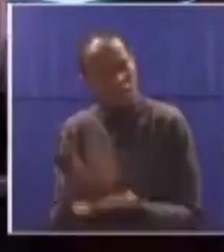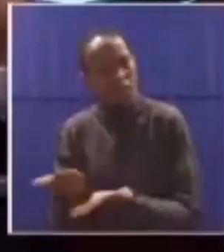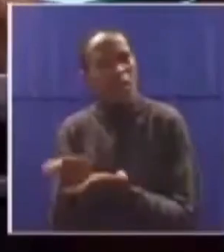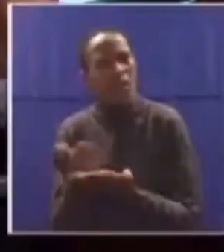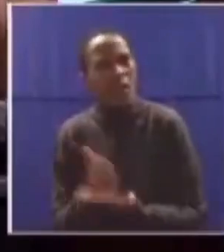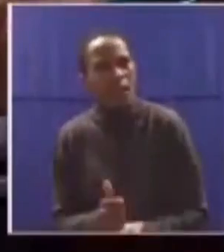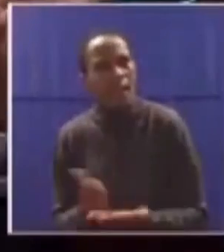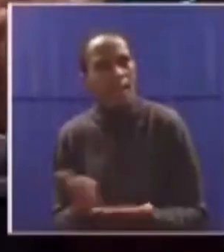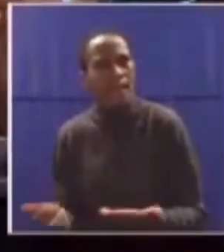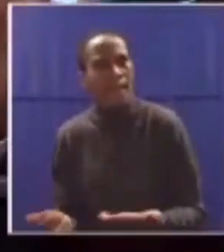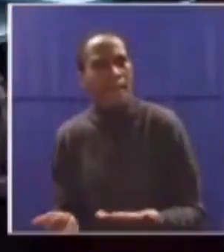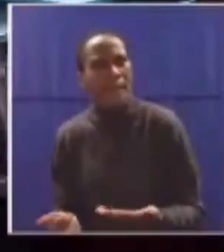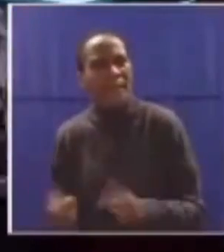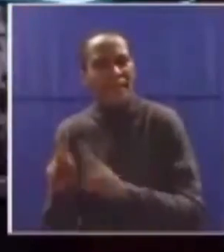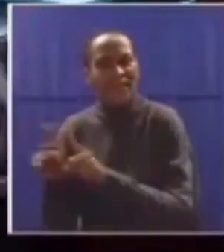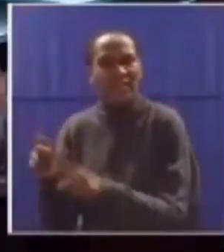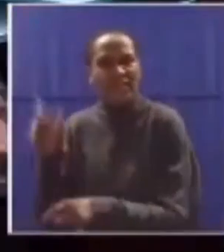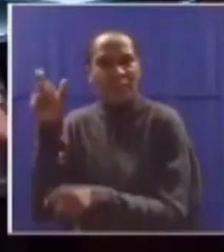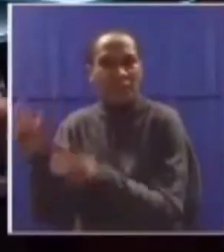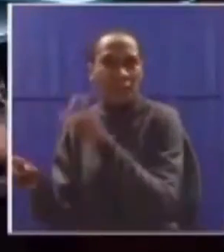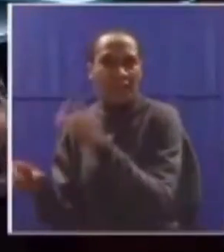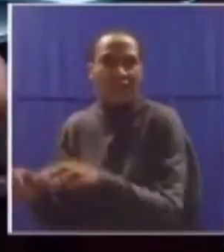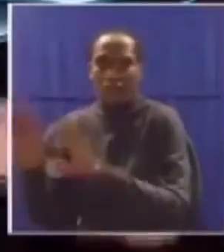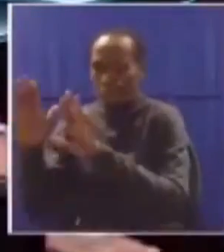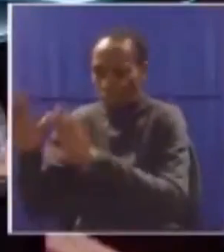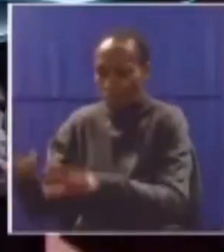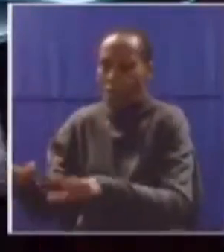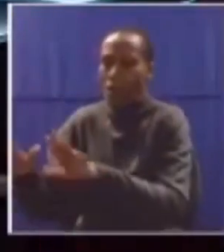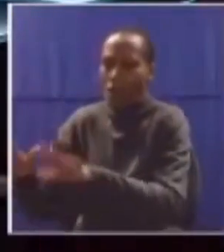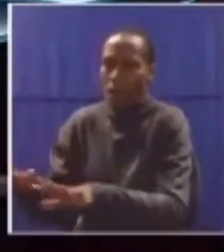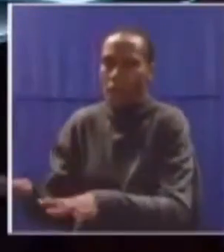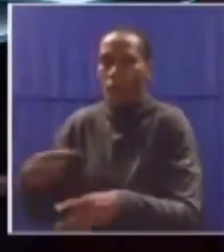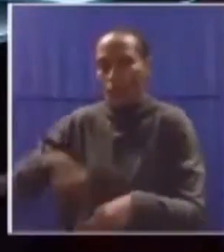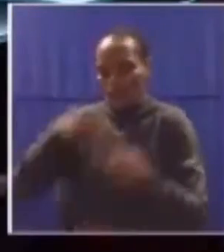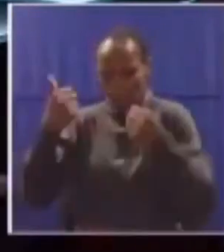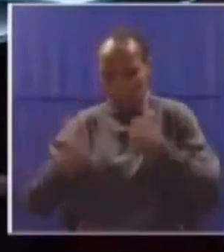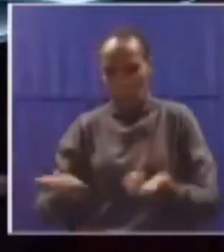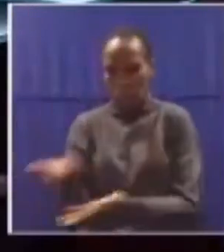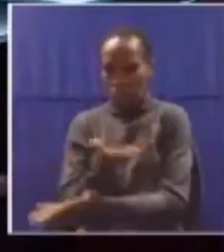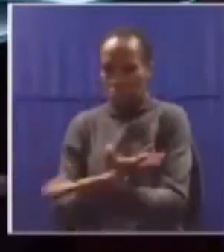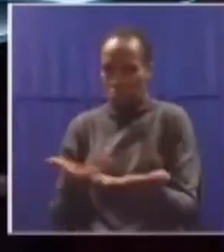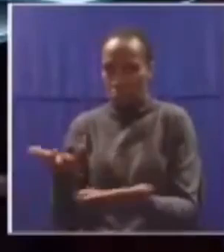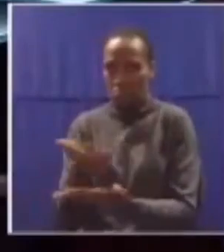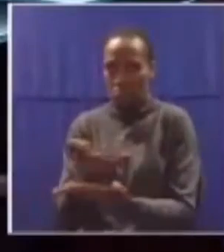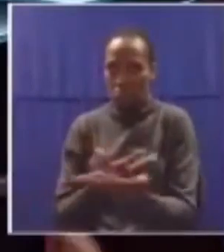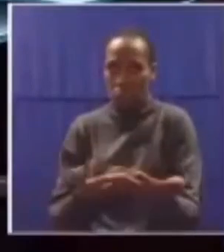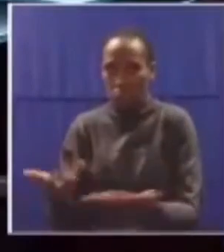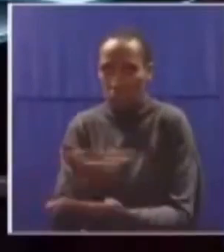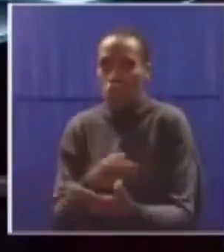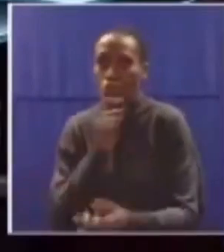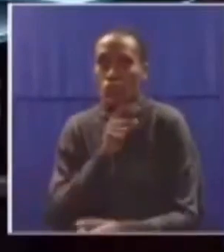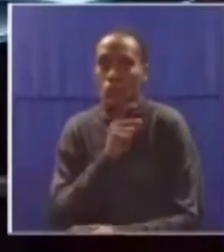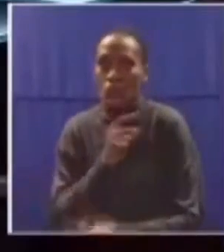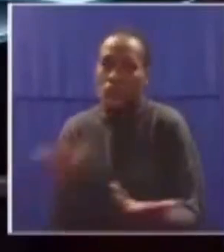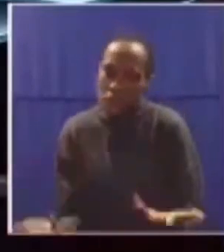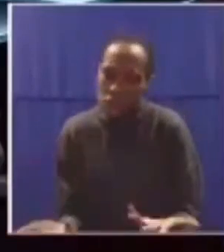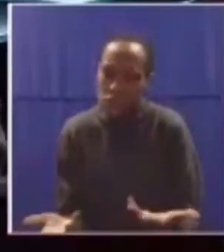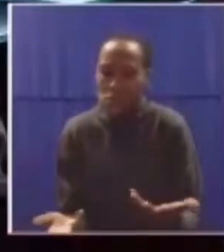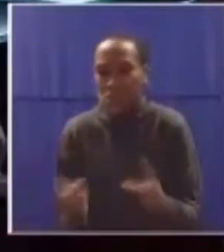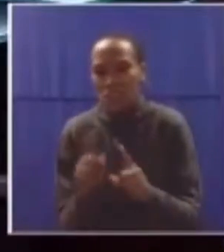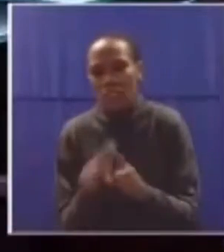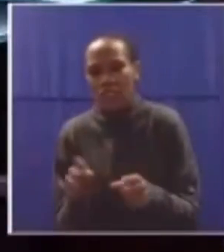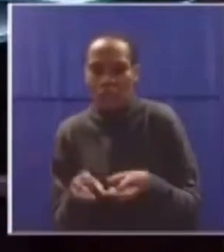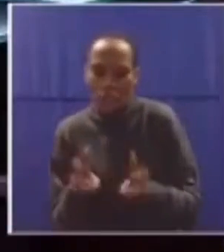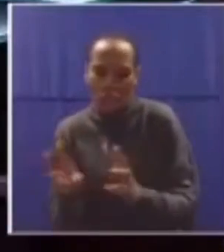these Bennies and Betties here come down and we talk with them as Tepo and Rato to say, what is it that